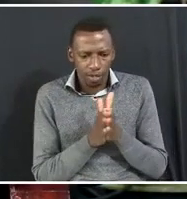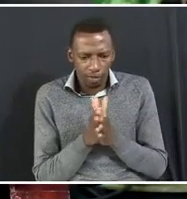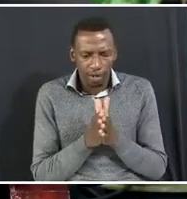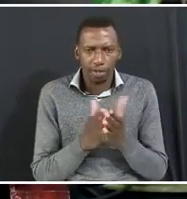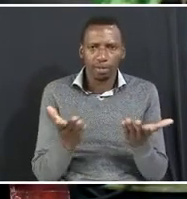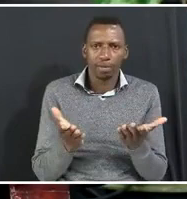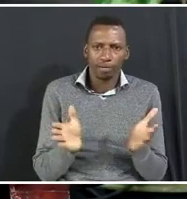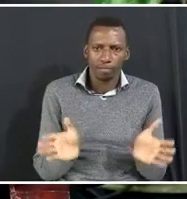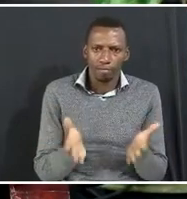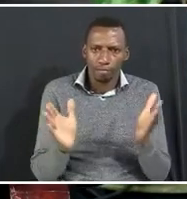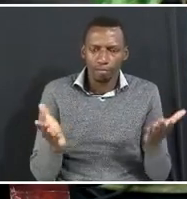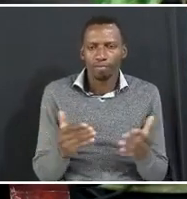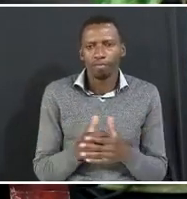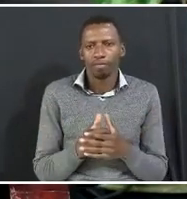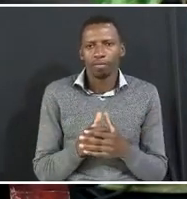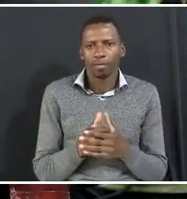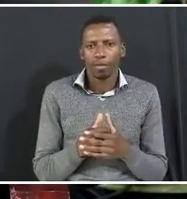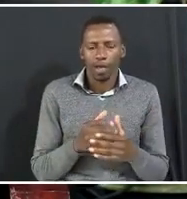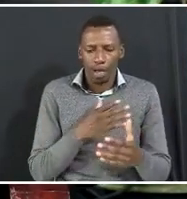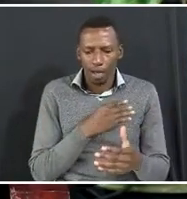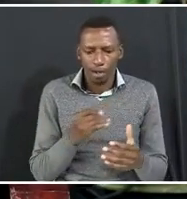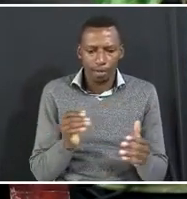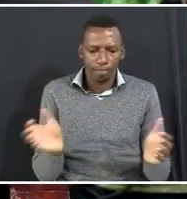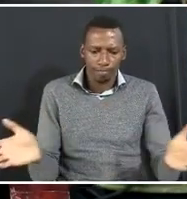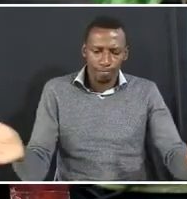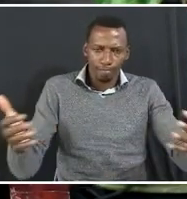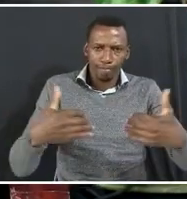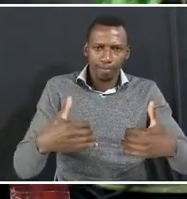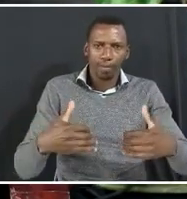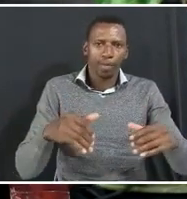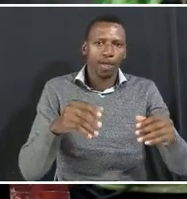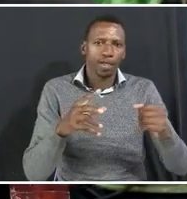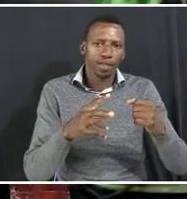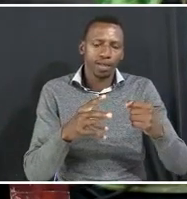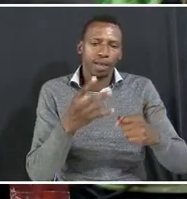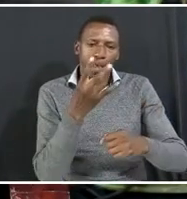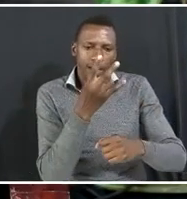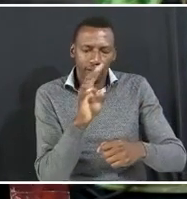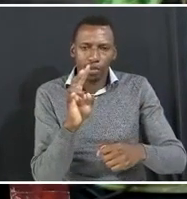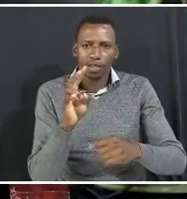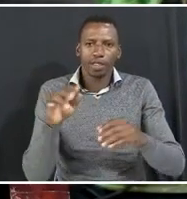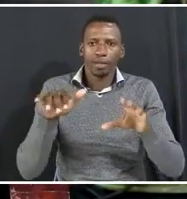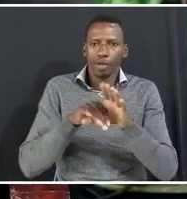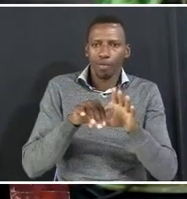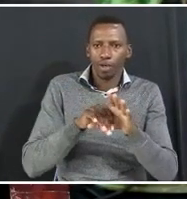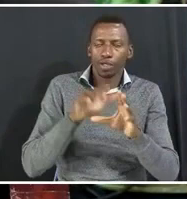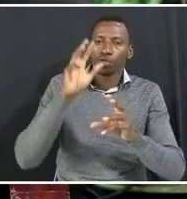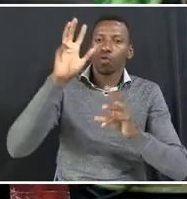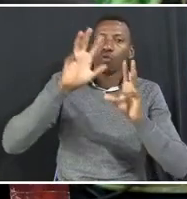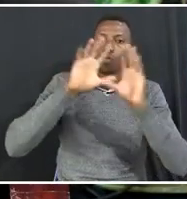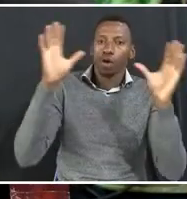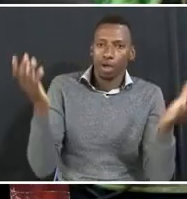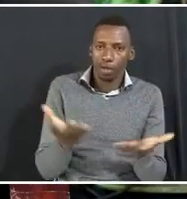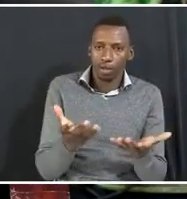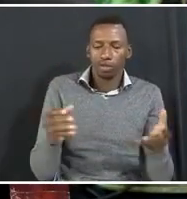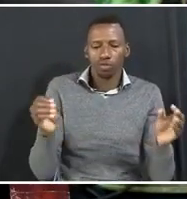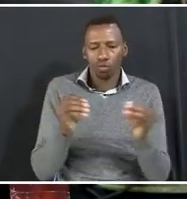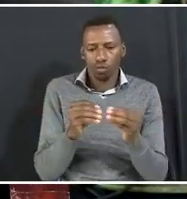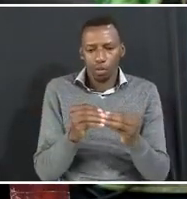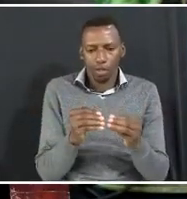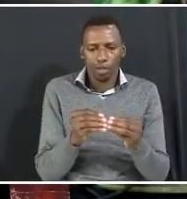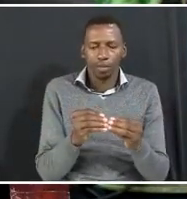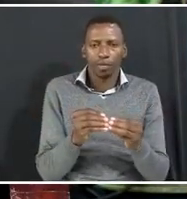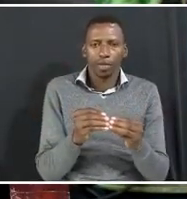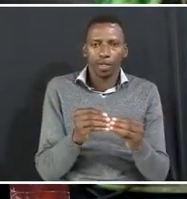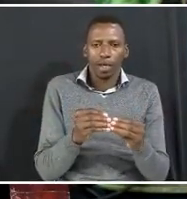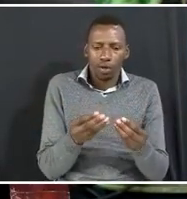equip, and mobilize Seventh-day Adventist members worldwide to meet unconditionally the